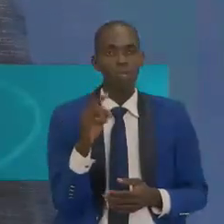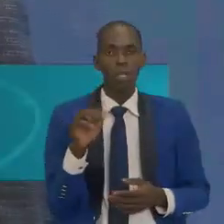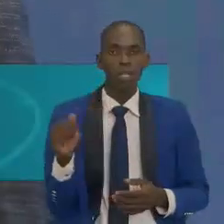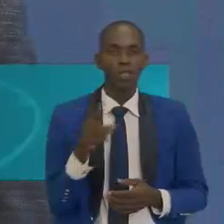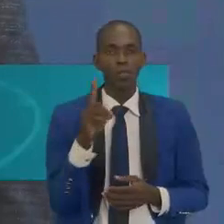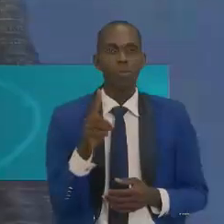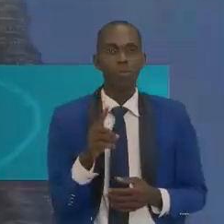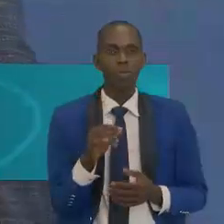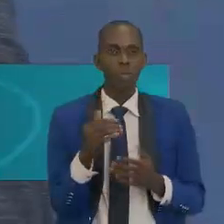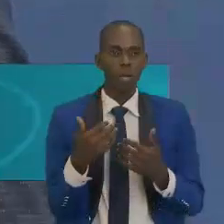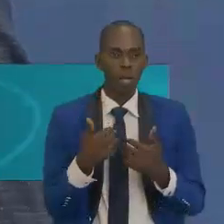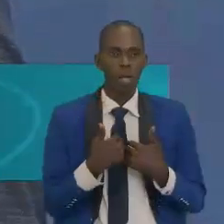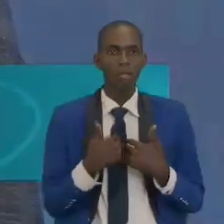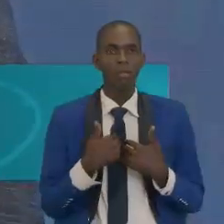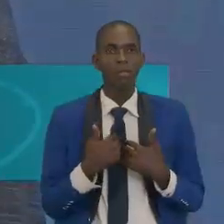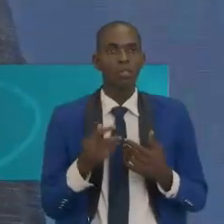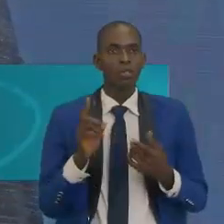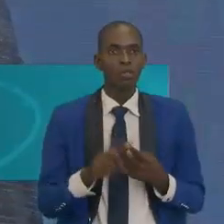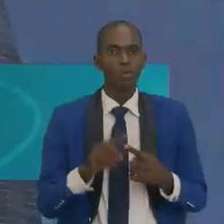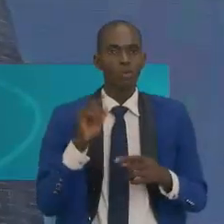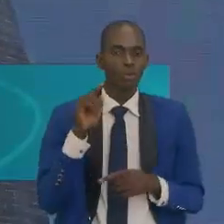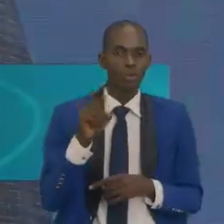him shall be given,